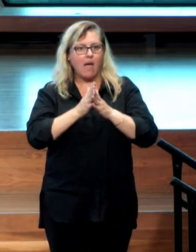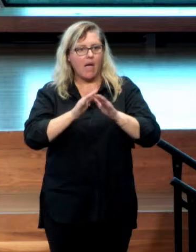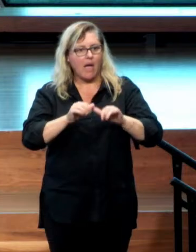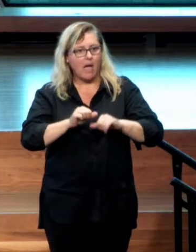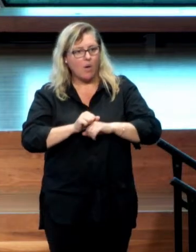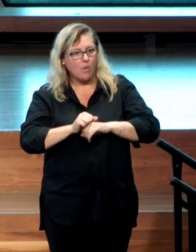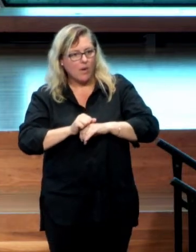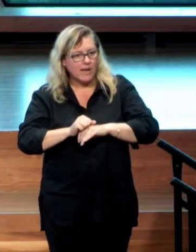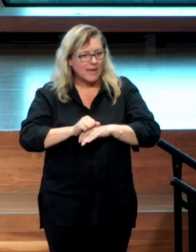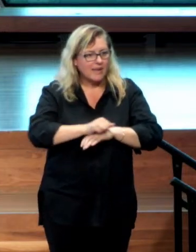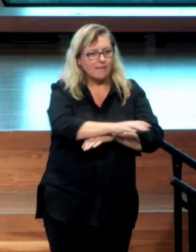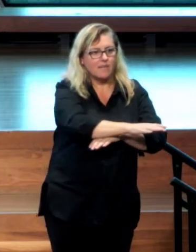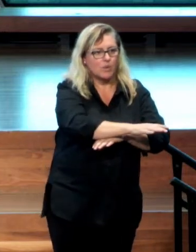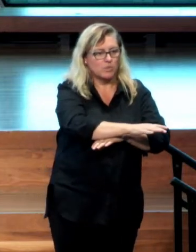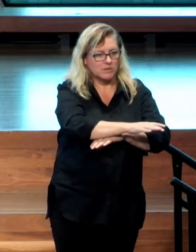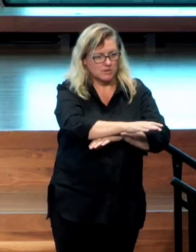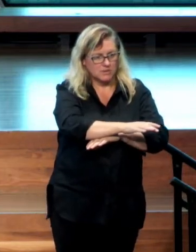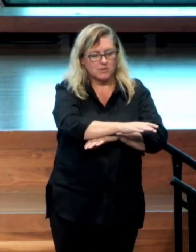influential, how